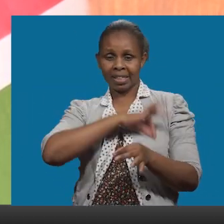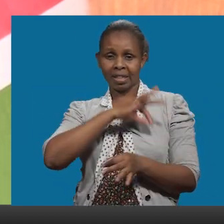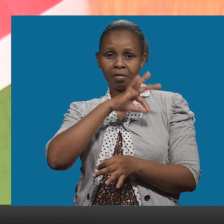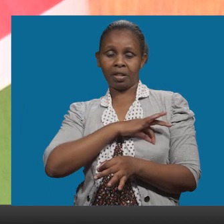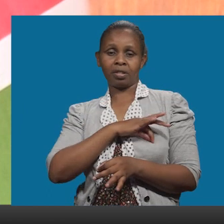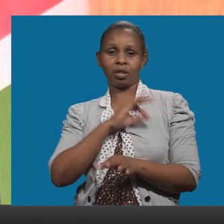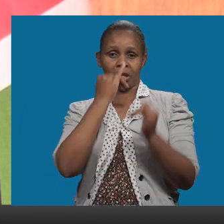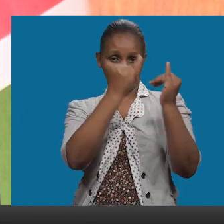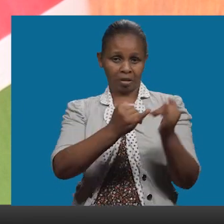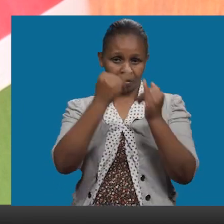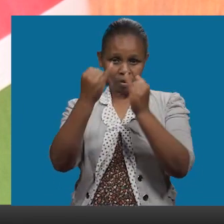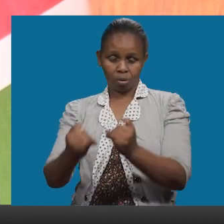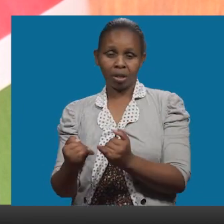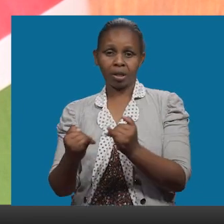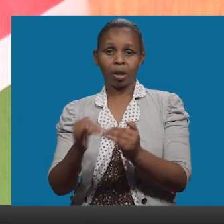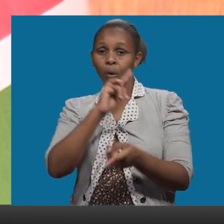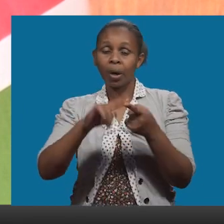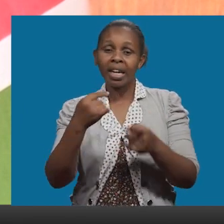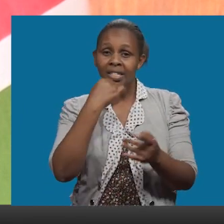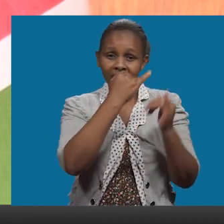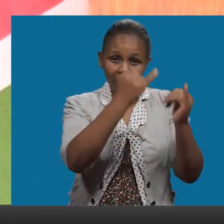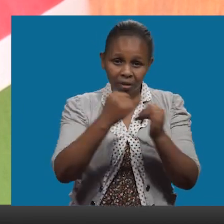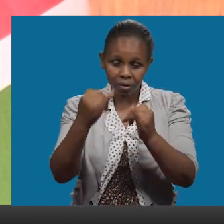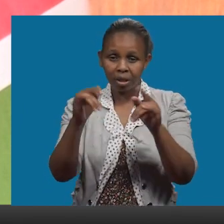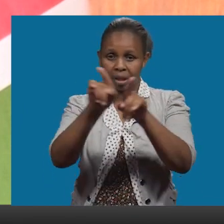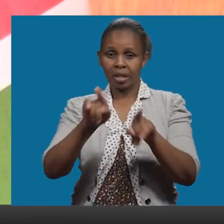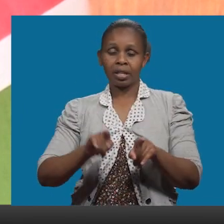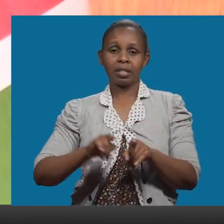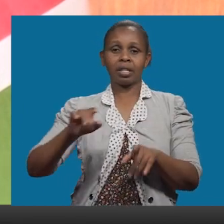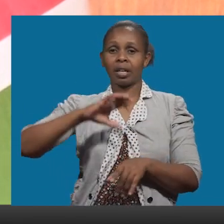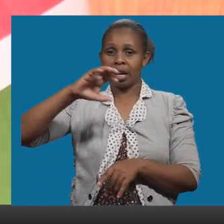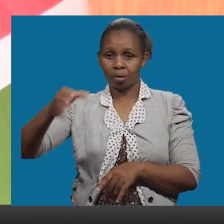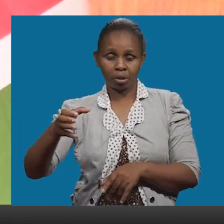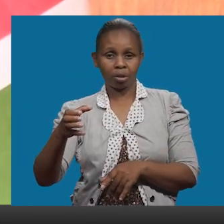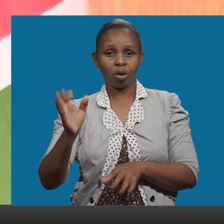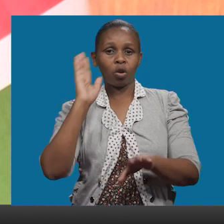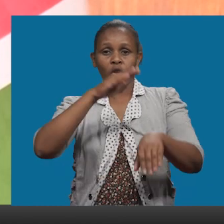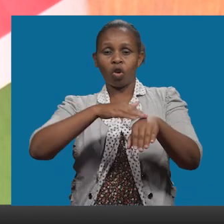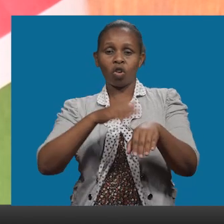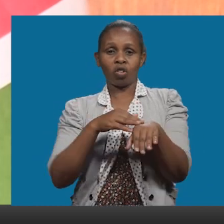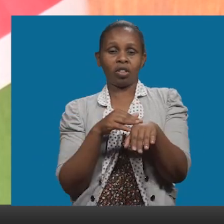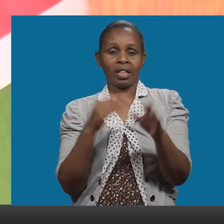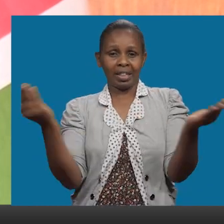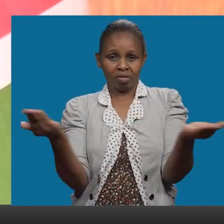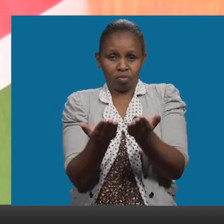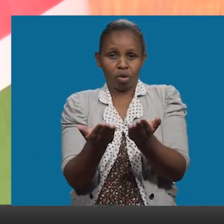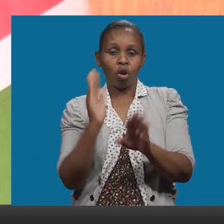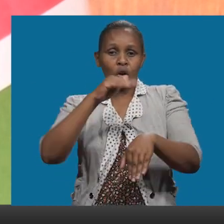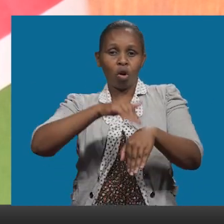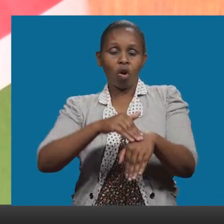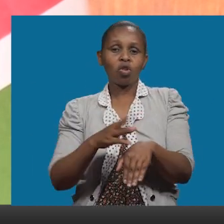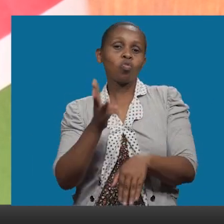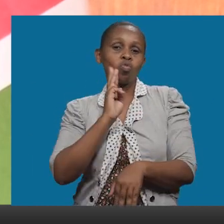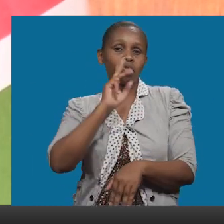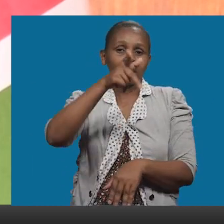invest individually and collectively, and when I say individually, as counties, heavily in sand dams, in